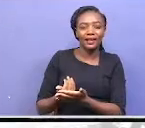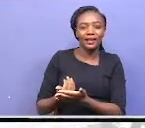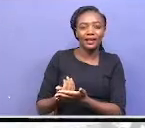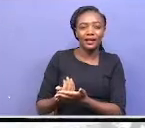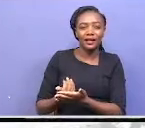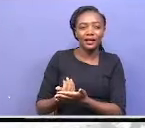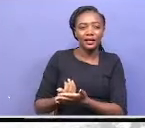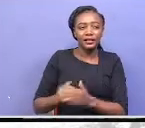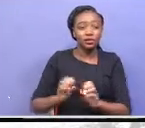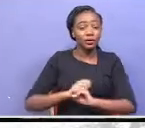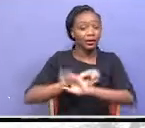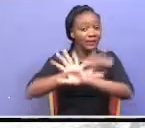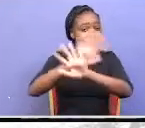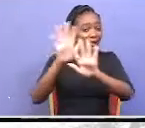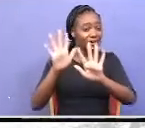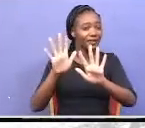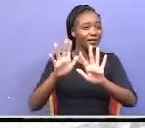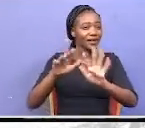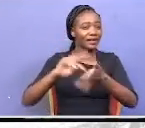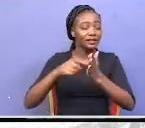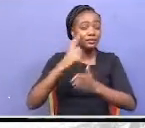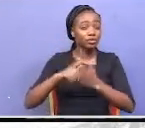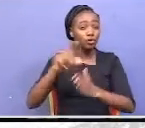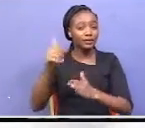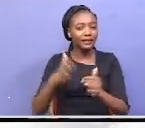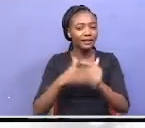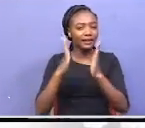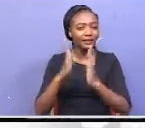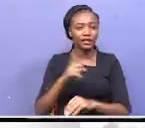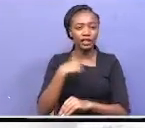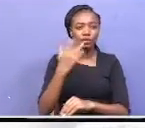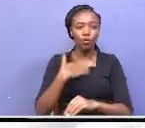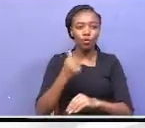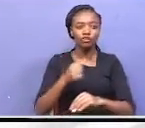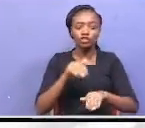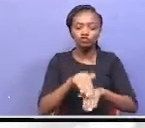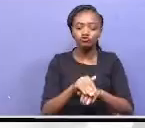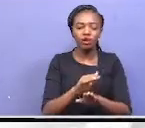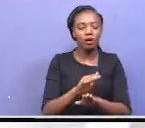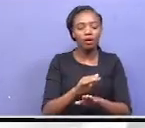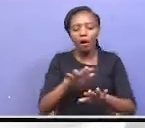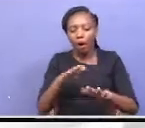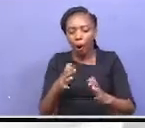So clearly, there are other leaders who would like to follow in his